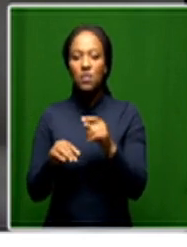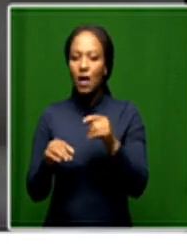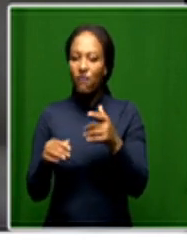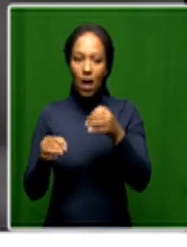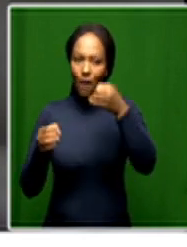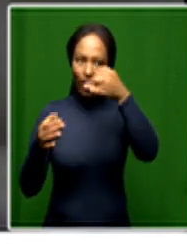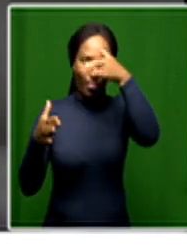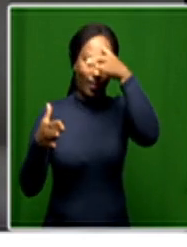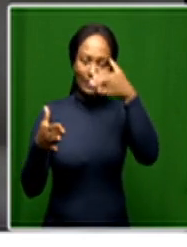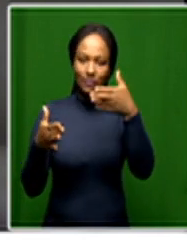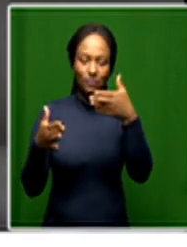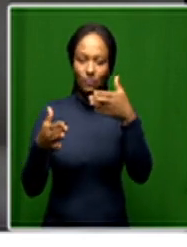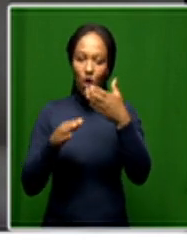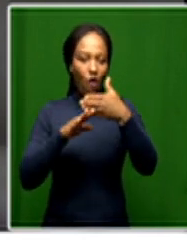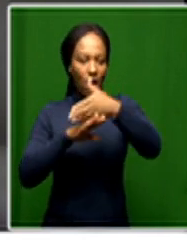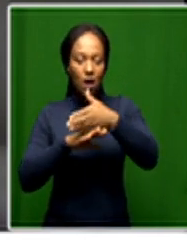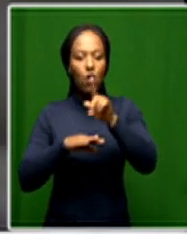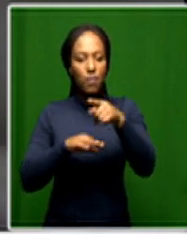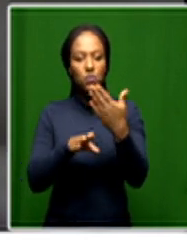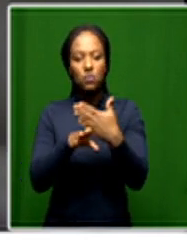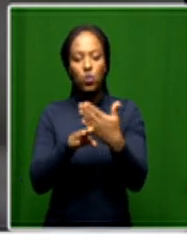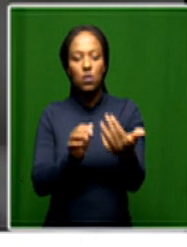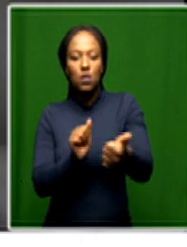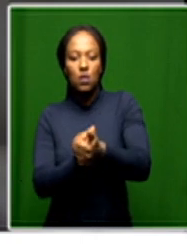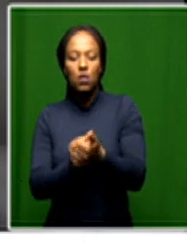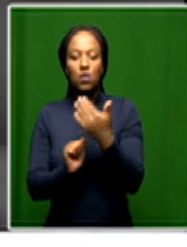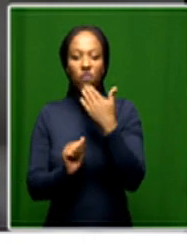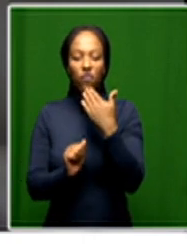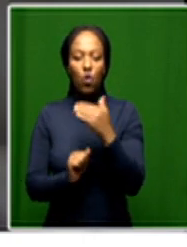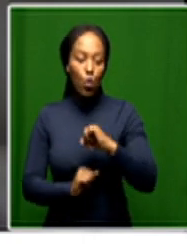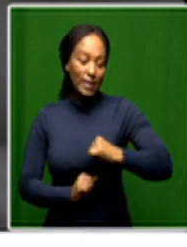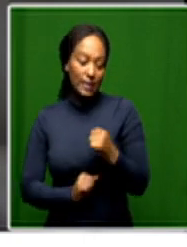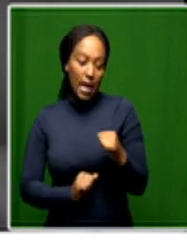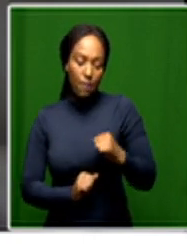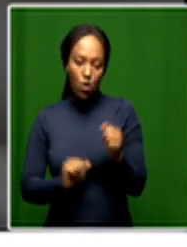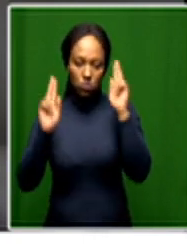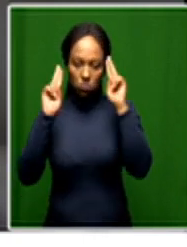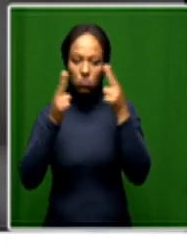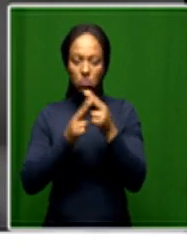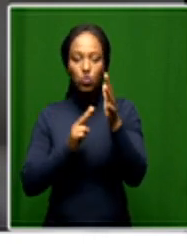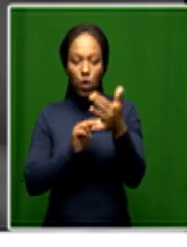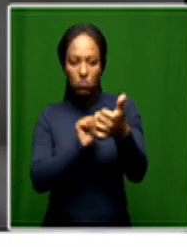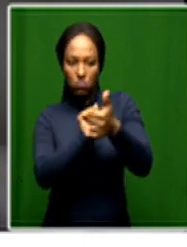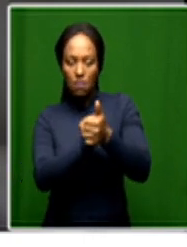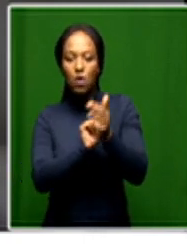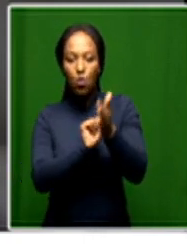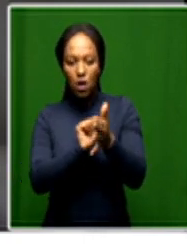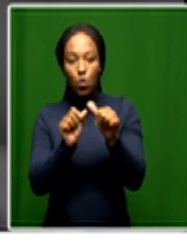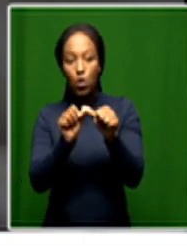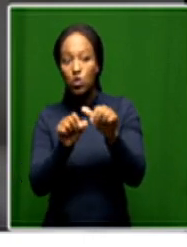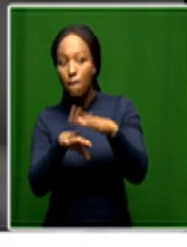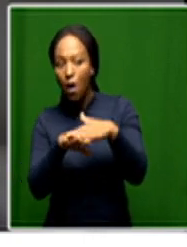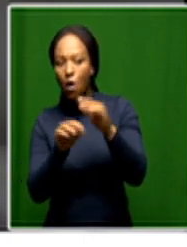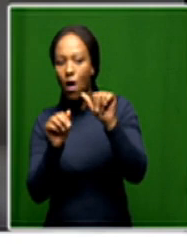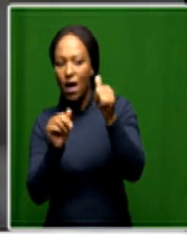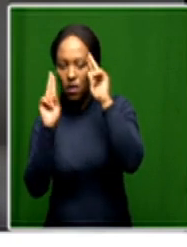expertise, actually. So we will be collaborating, or we have already collaborated with Sasima from Stellenbosch University, and we'll continue to collaborate with them and others